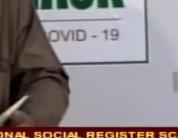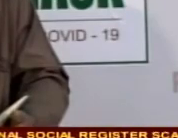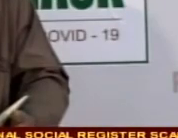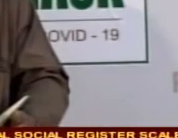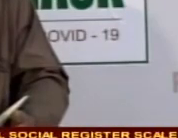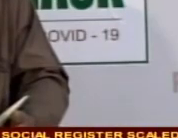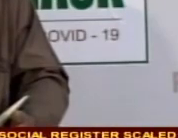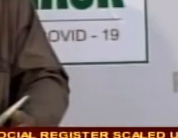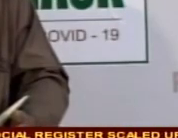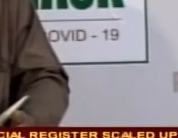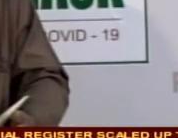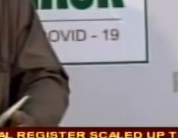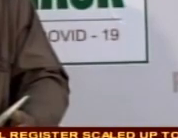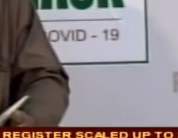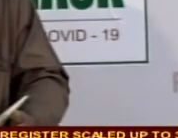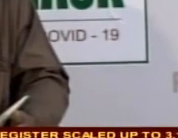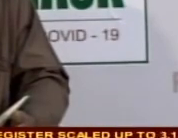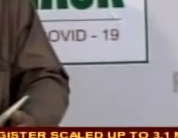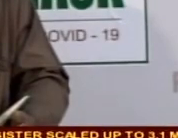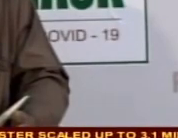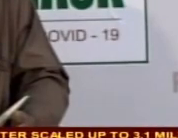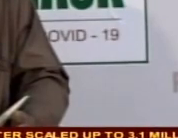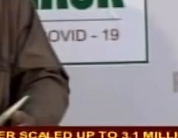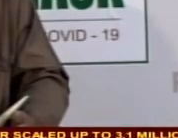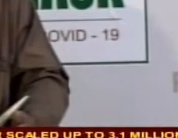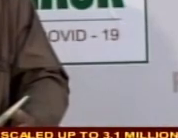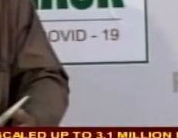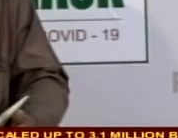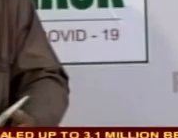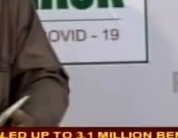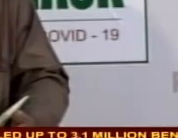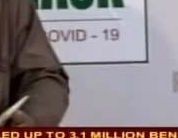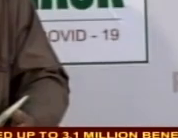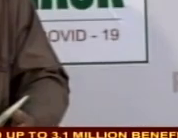we have an accurate shortage of testing kits?